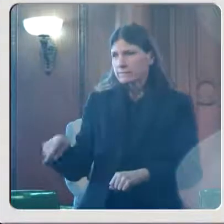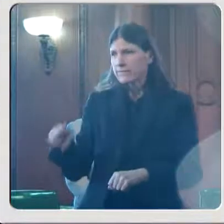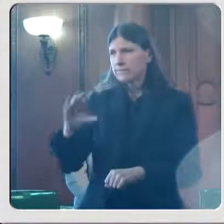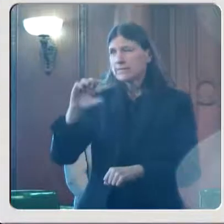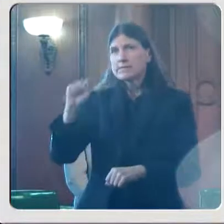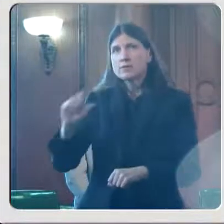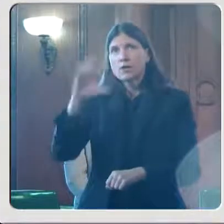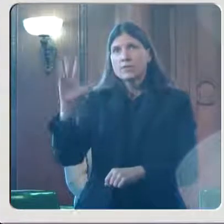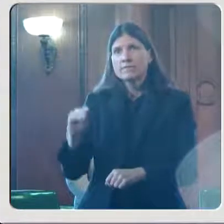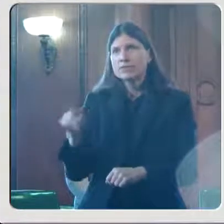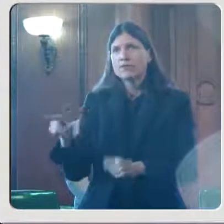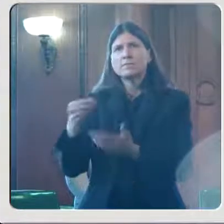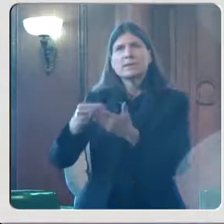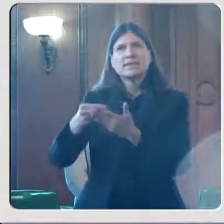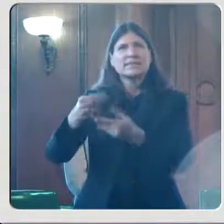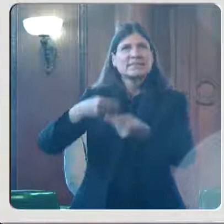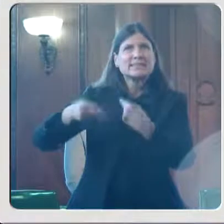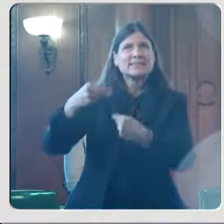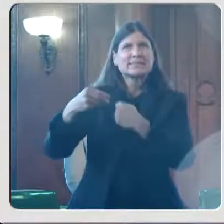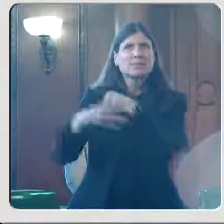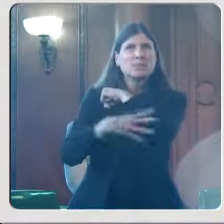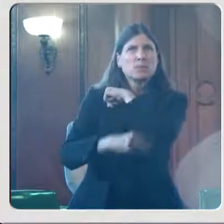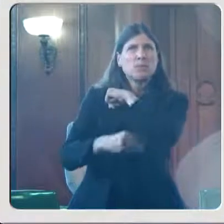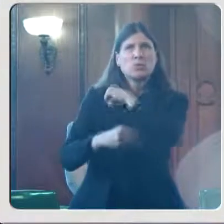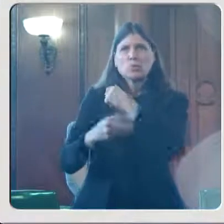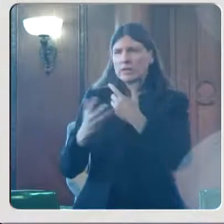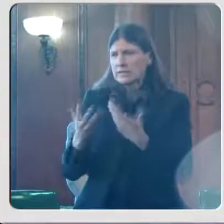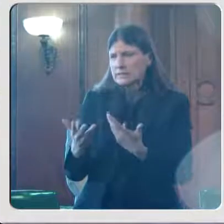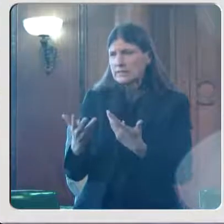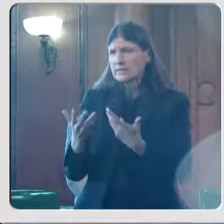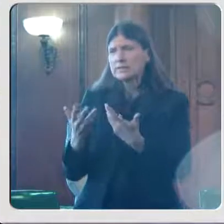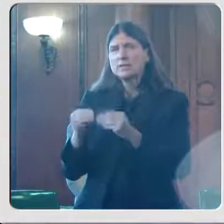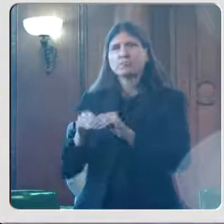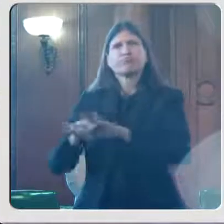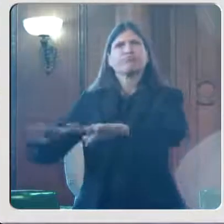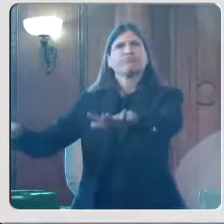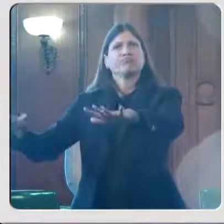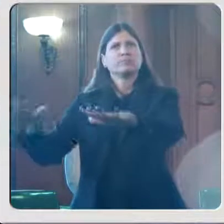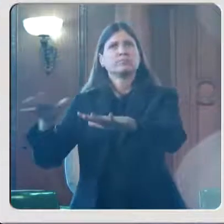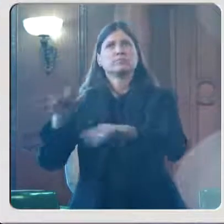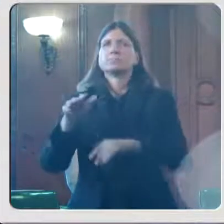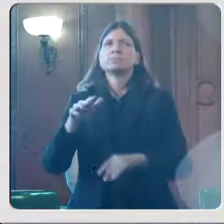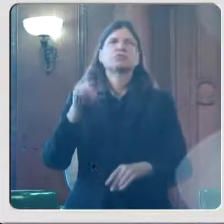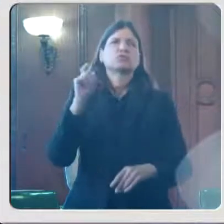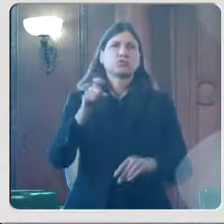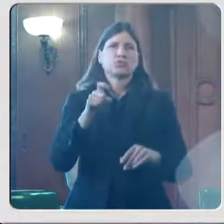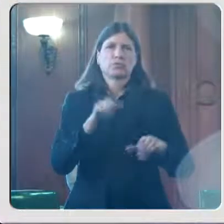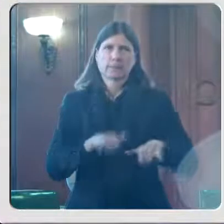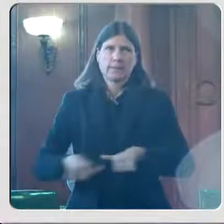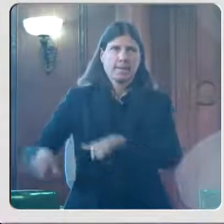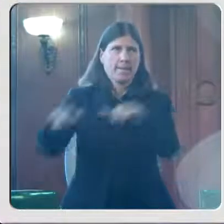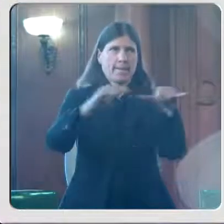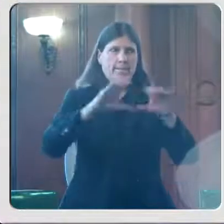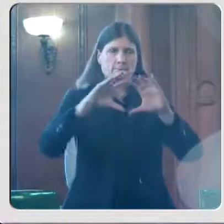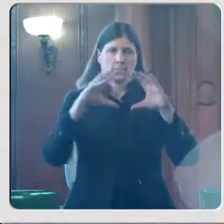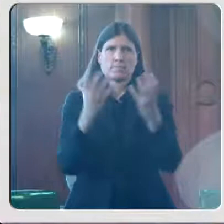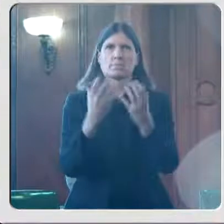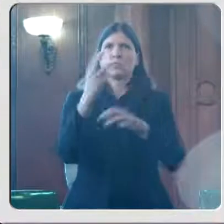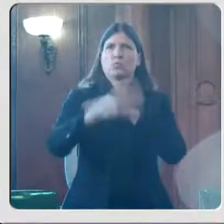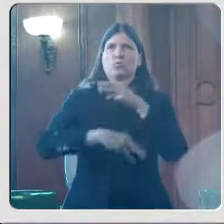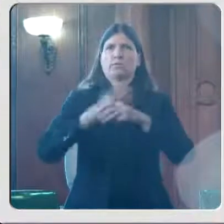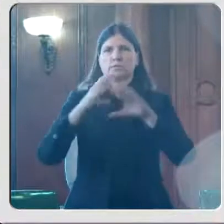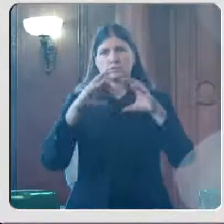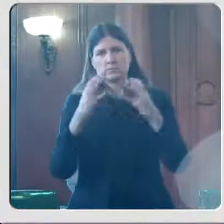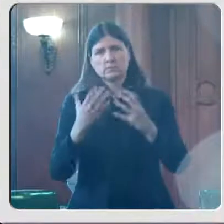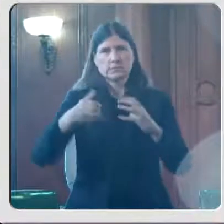up in those areas. And so really our vaccine strategy has to be worldwide. In terms of vaccination at